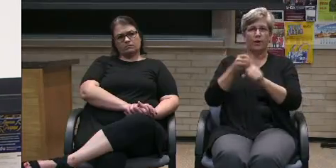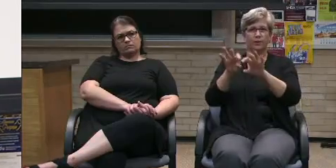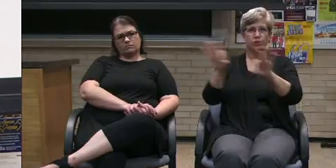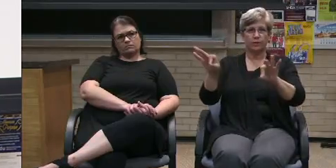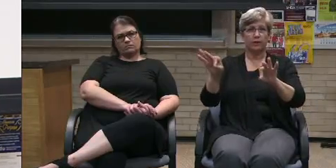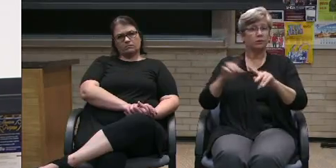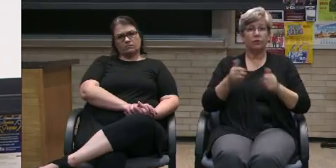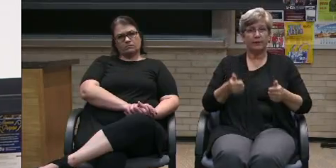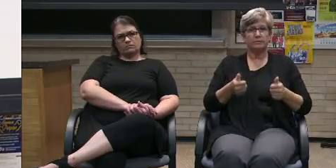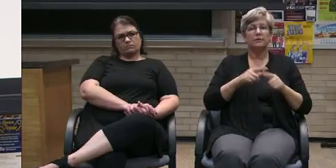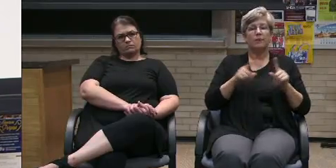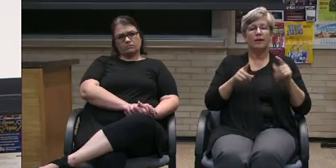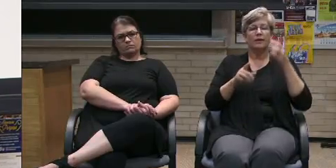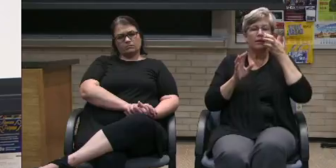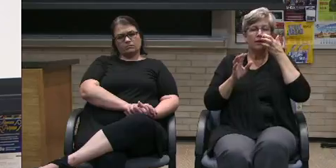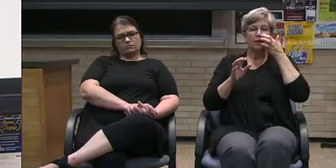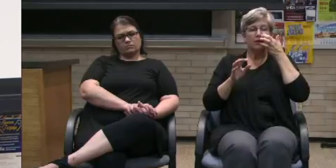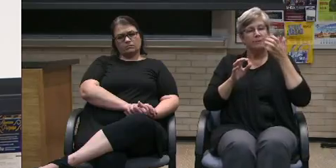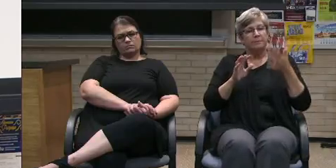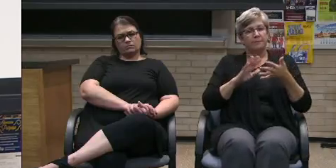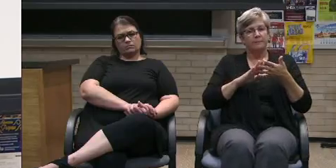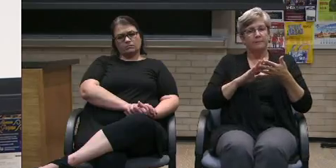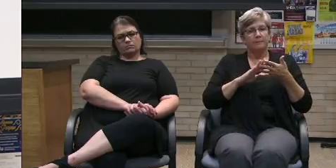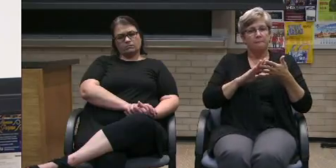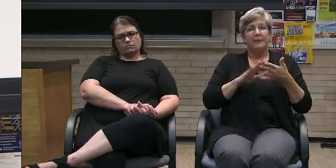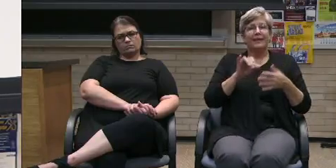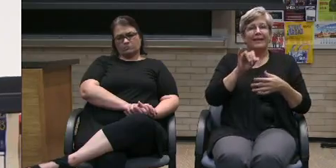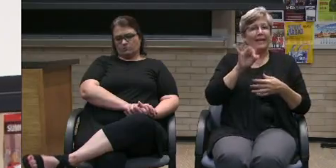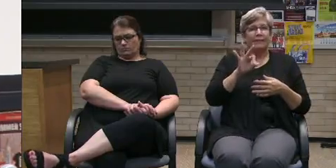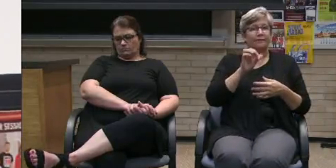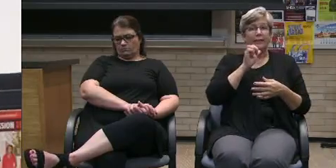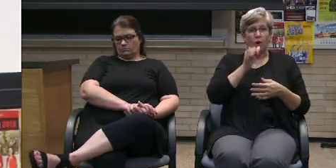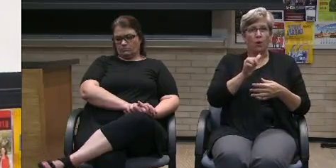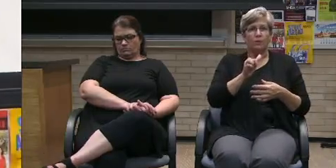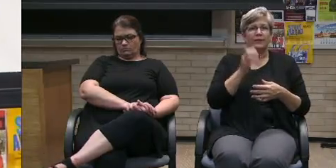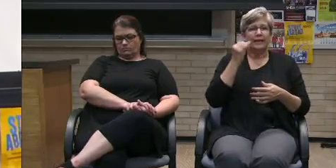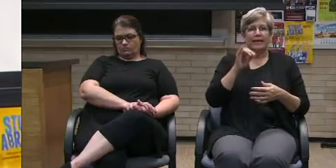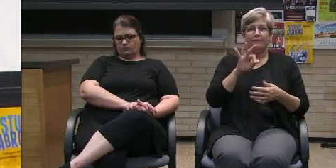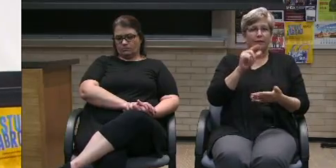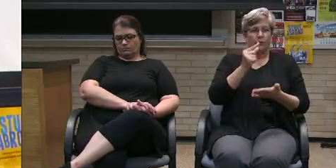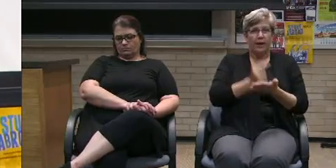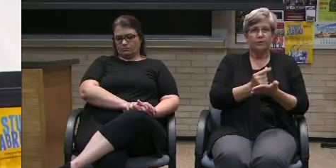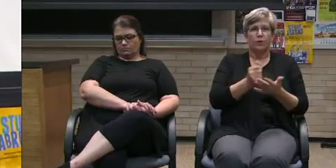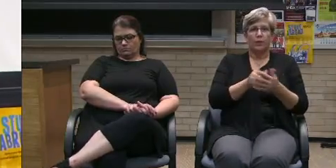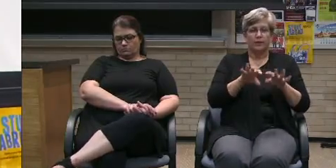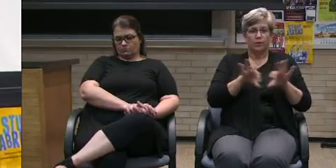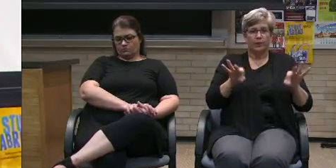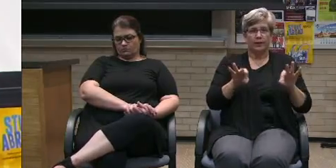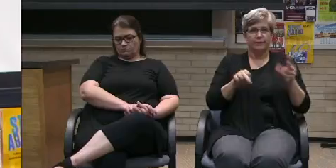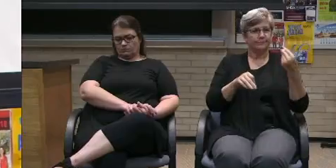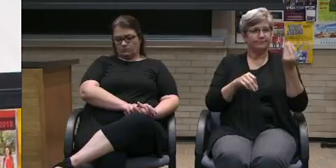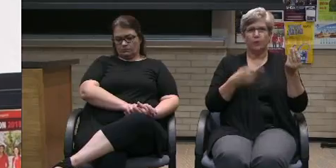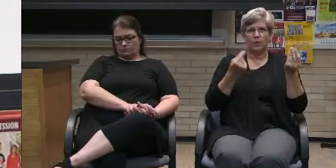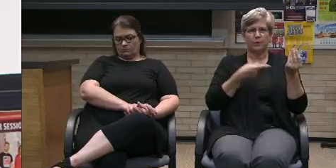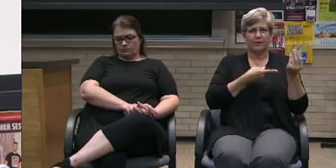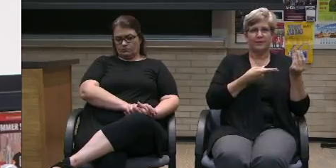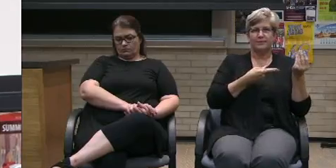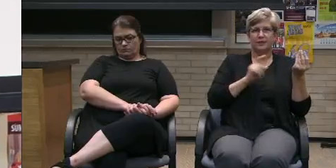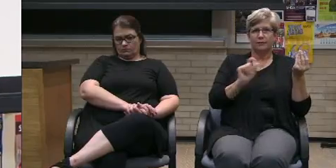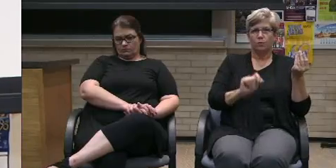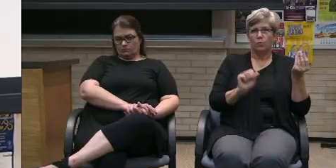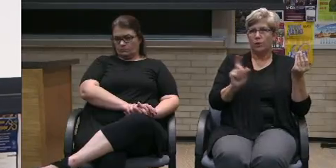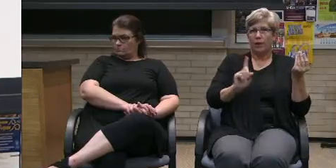without necessarily looking at what are they going to do with this, is it employment or transfer? And this was the question also at Brockport